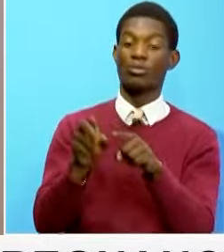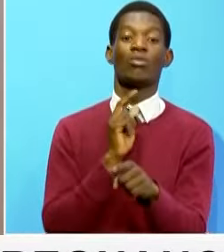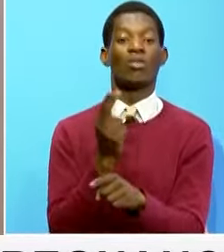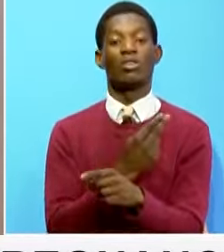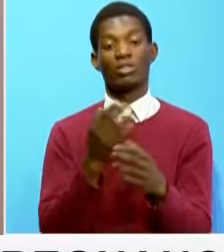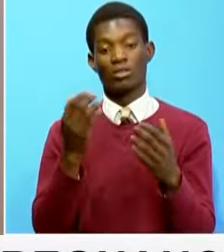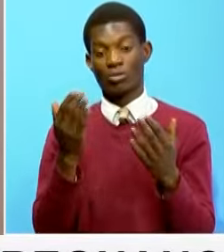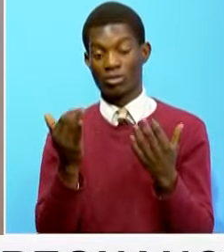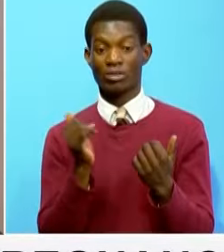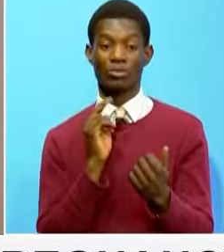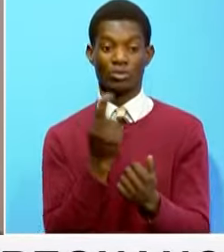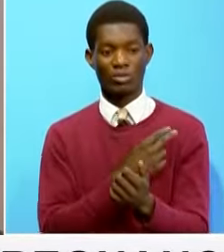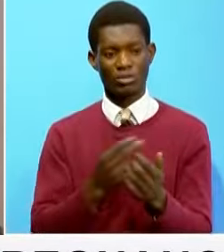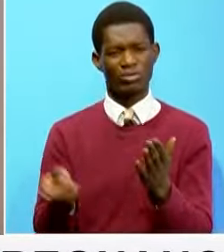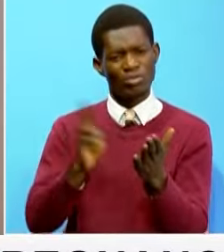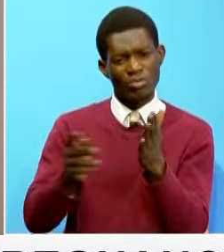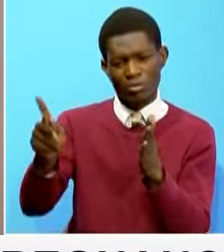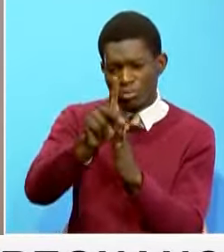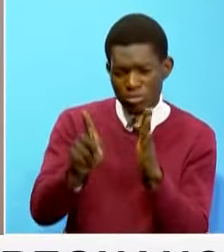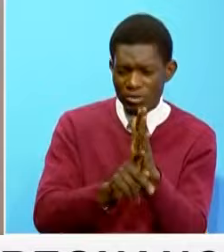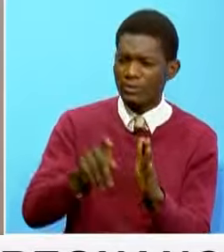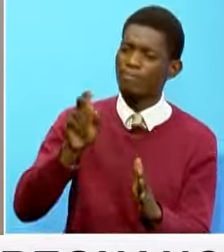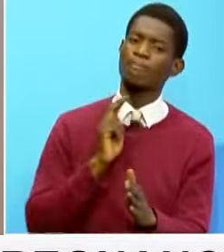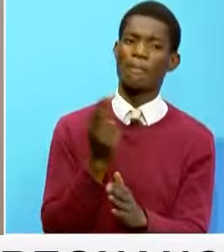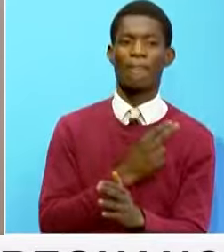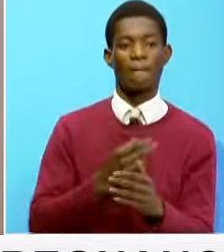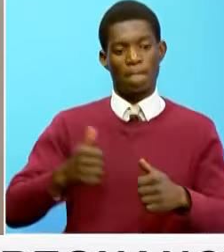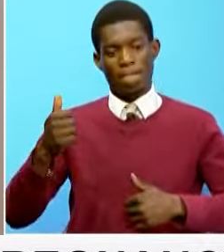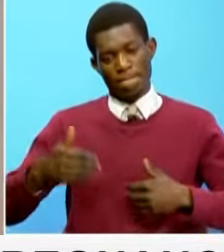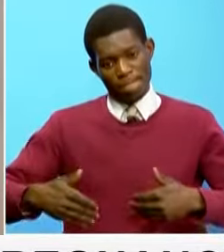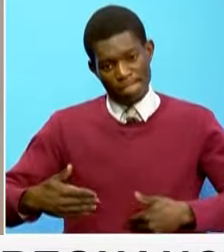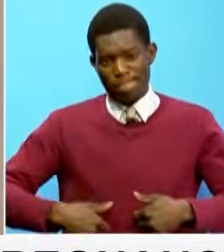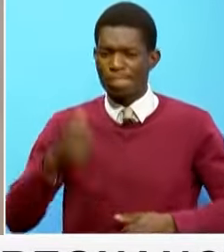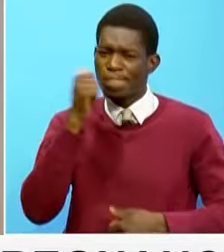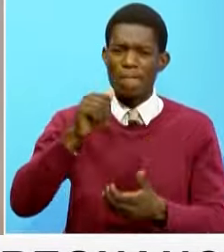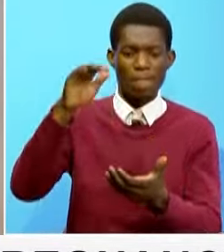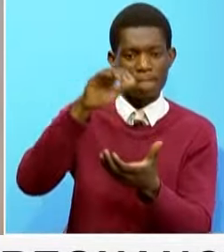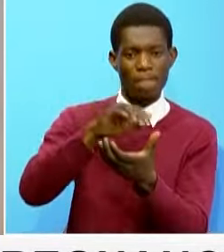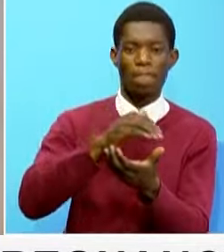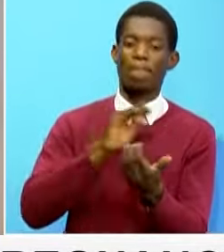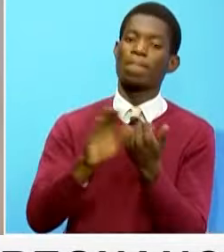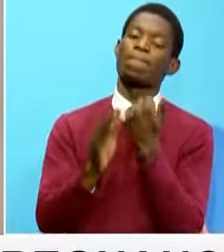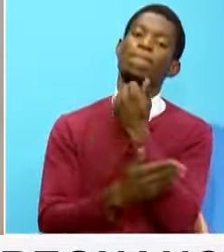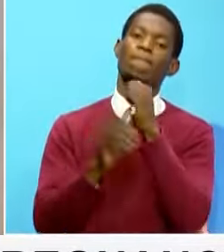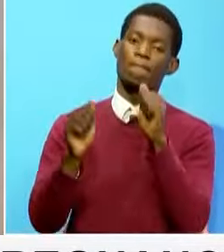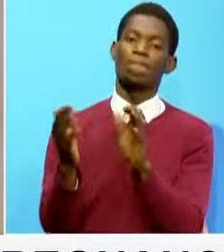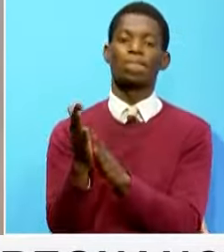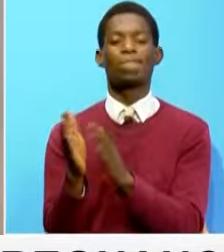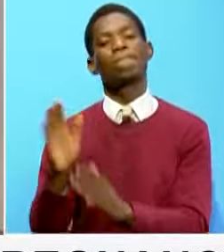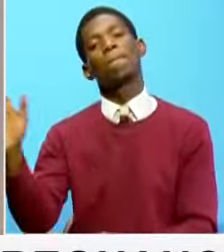important aspect also, where when girls get pregnant, they're able to go back to school. We are here in Mongu with the ZANEC